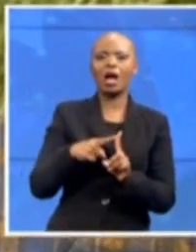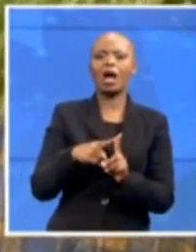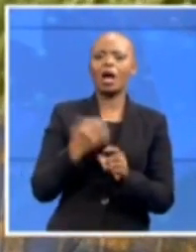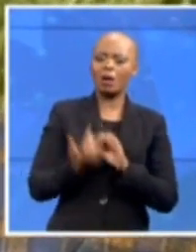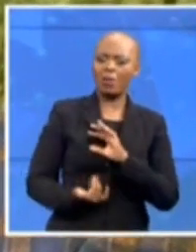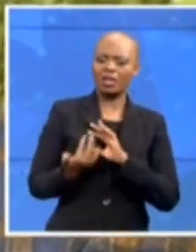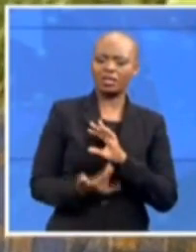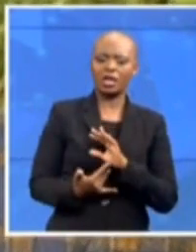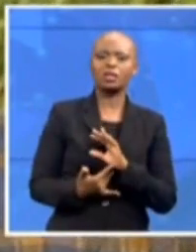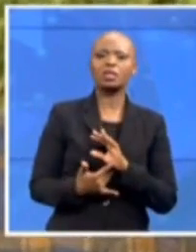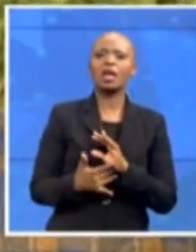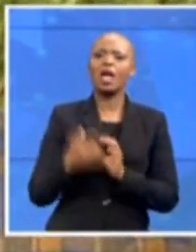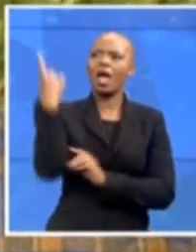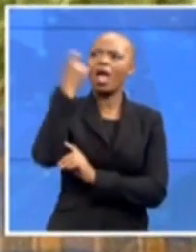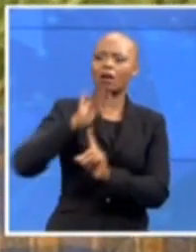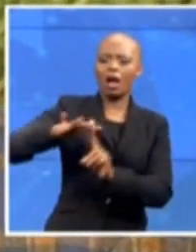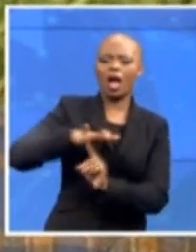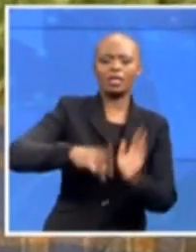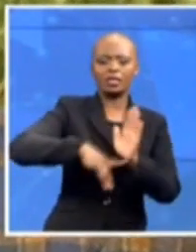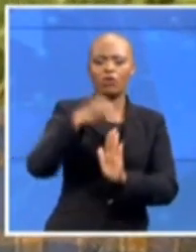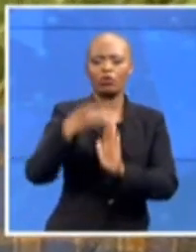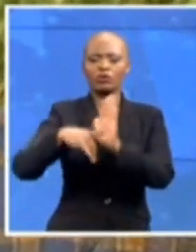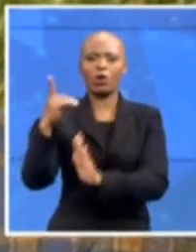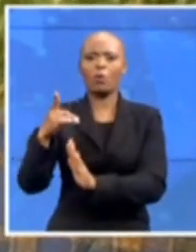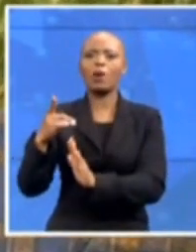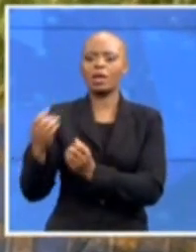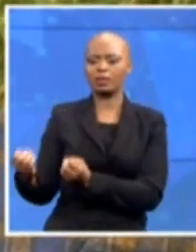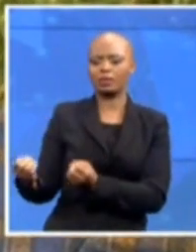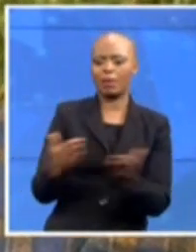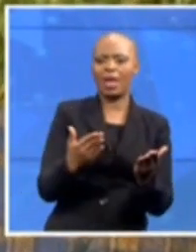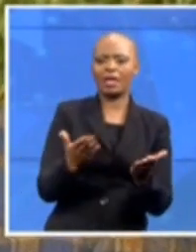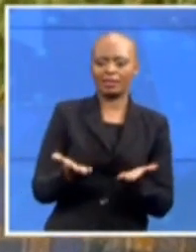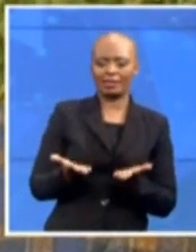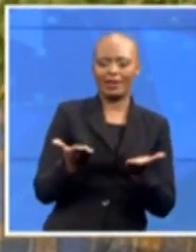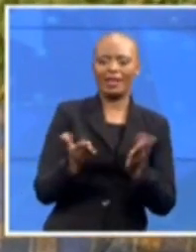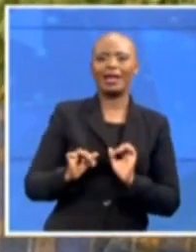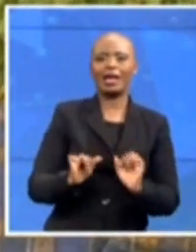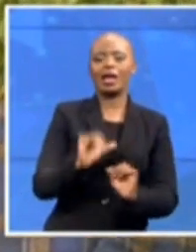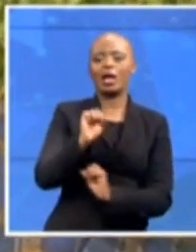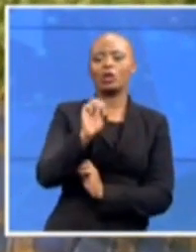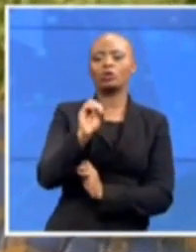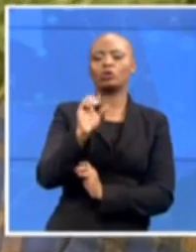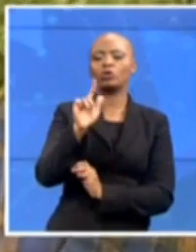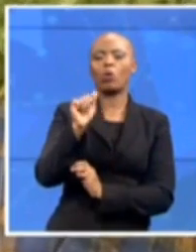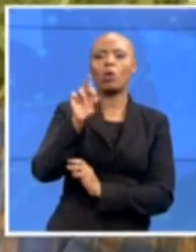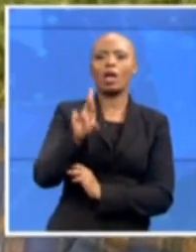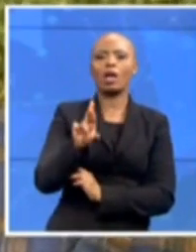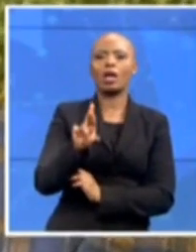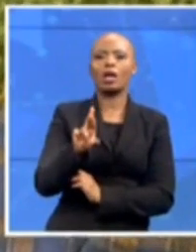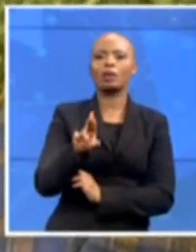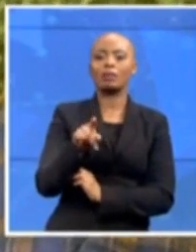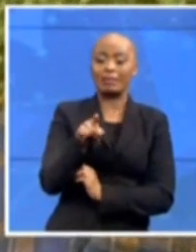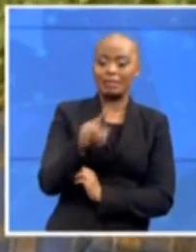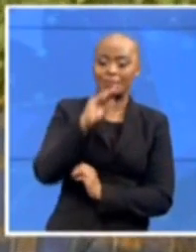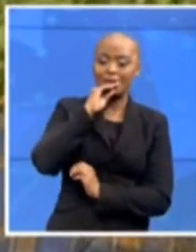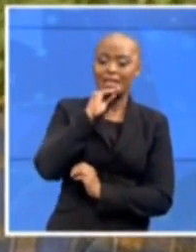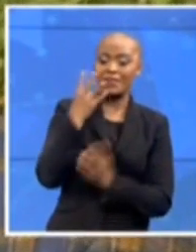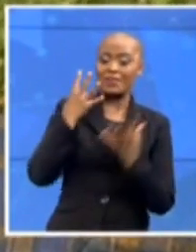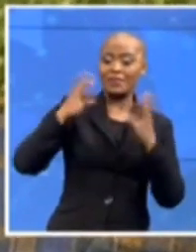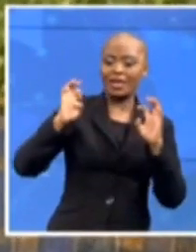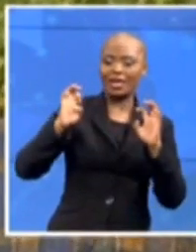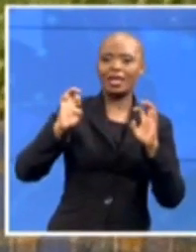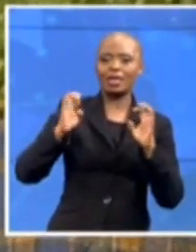solar. But the importance of solar is that it now becomes free supply of water through that initial investment, which is a bit expensive, but